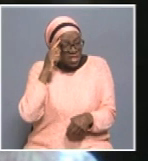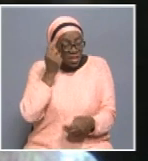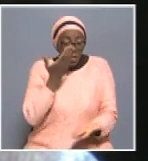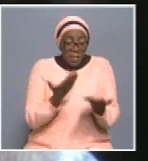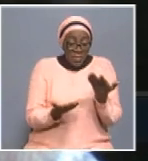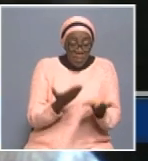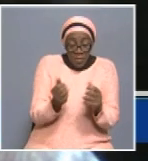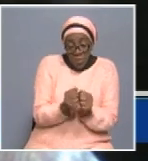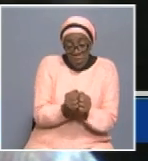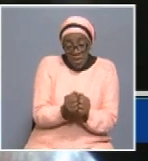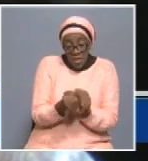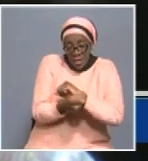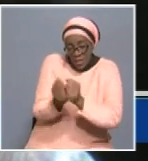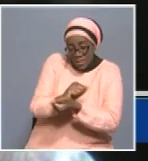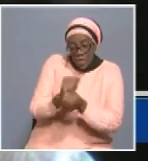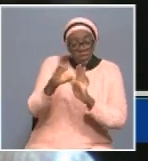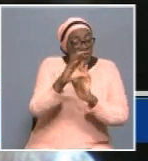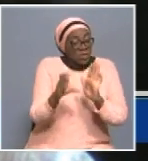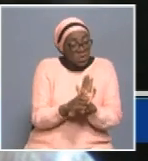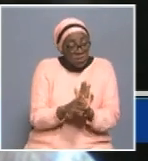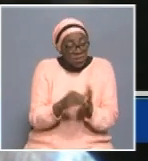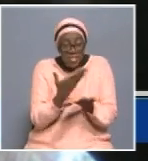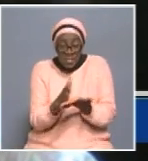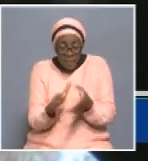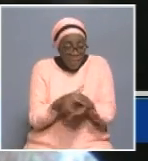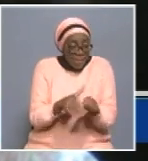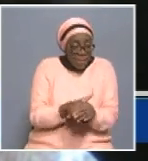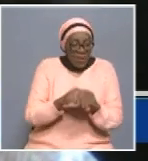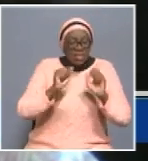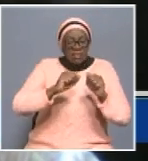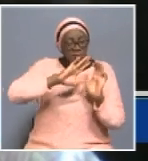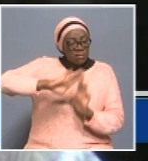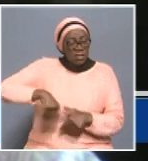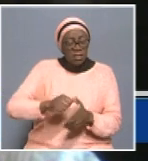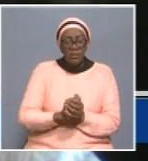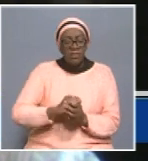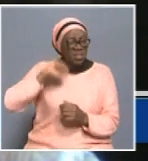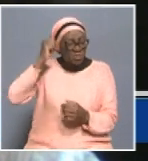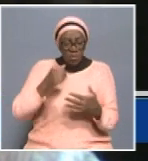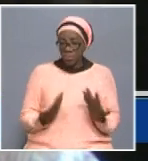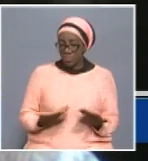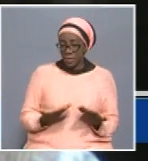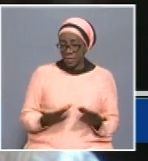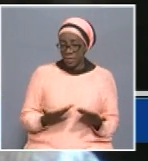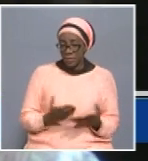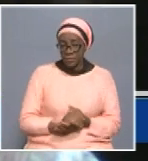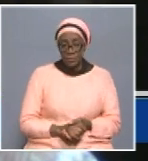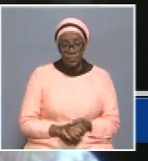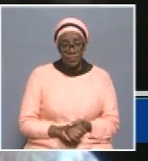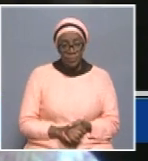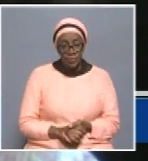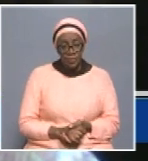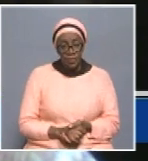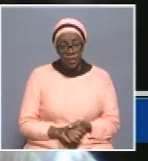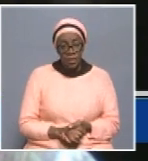Look, what the amendment, the way I understand it, what it provides for is to say, you really need to decide whether you are with us or you're not